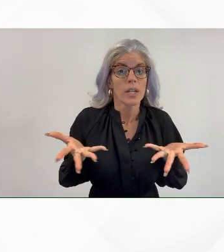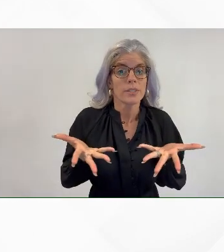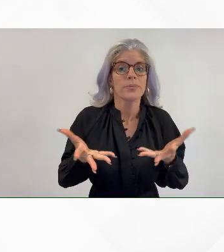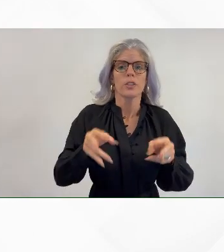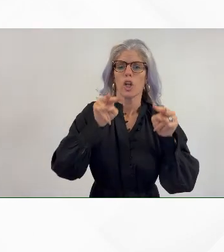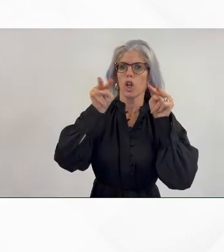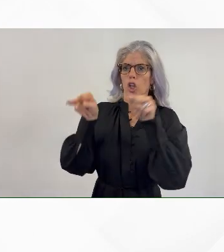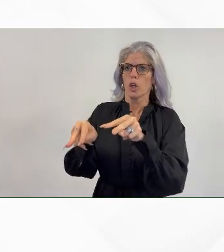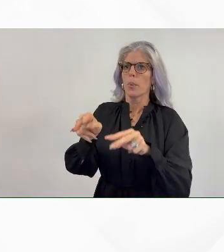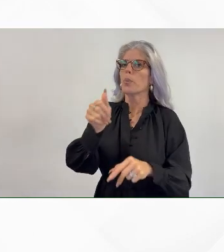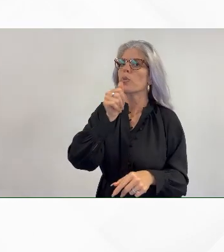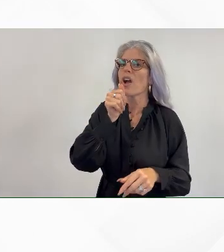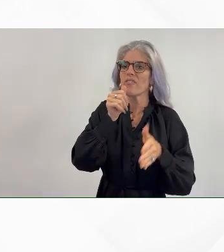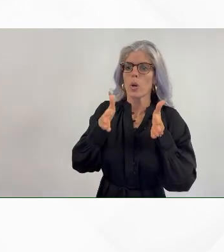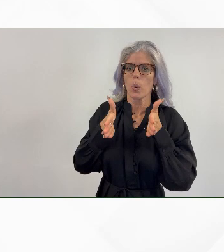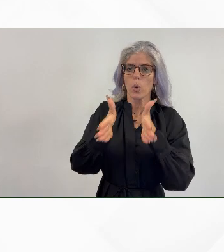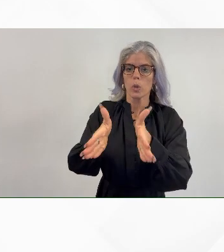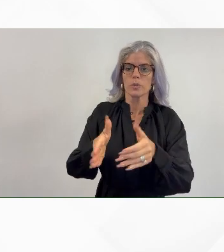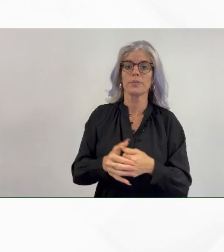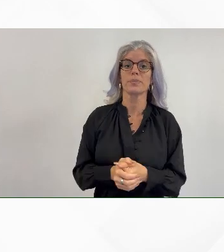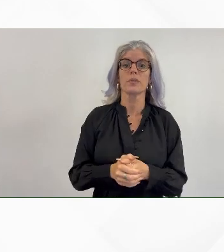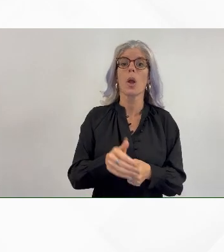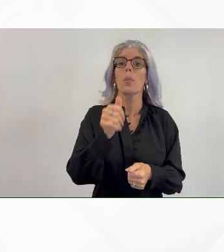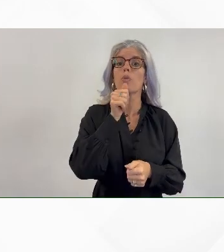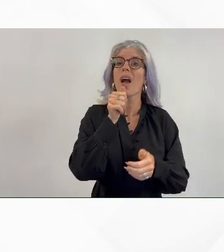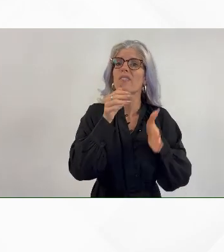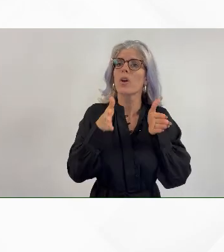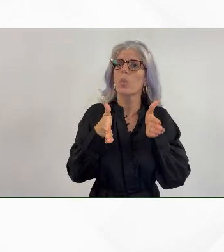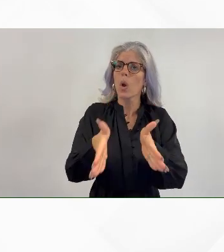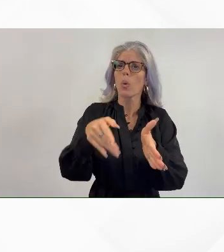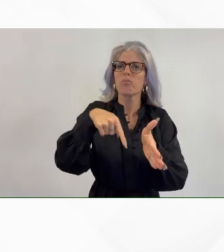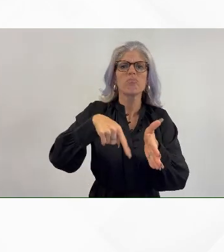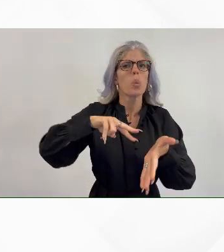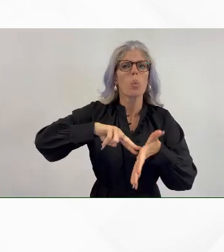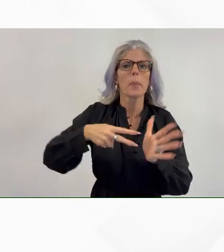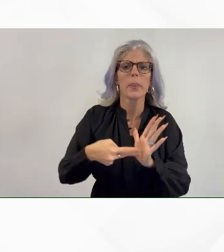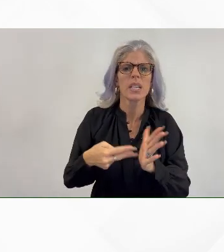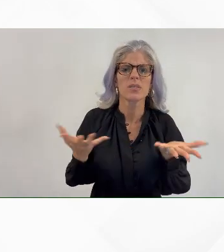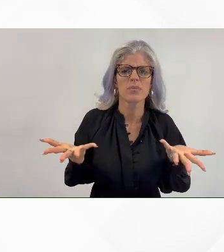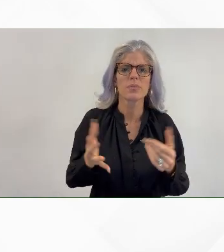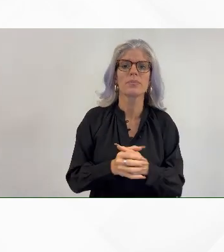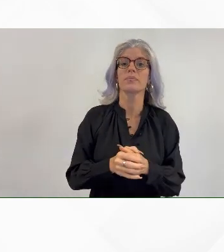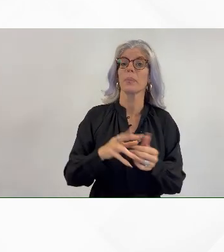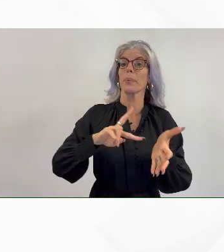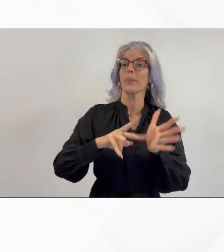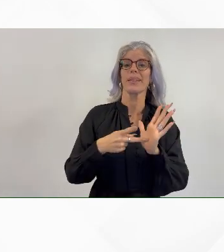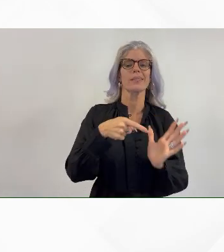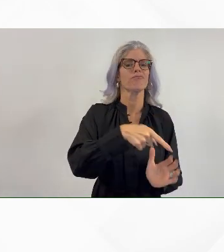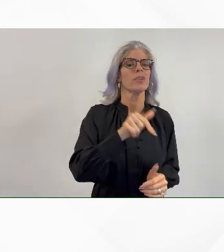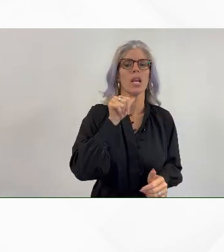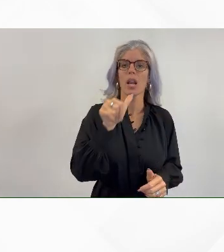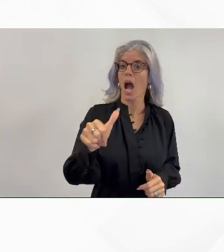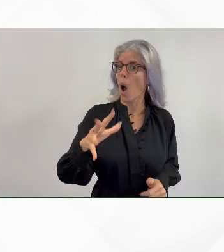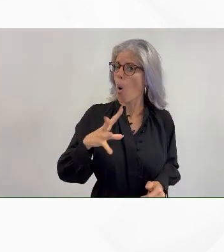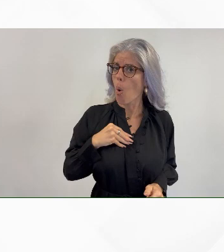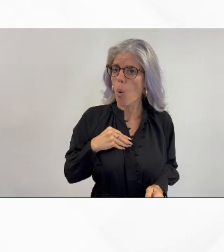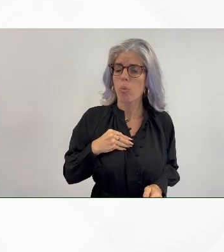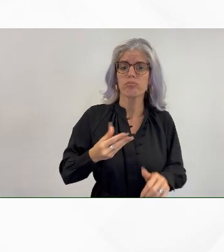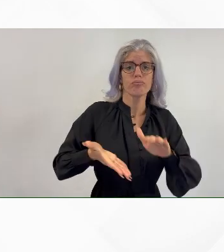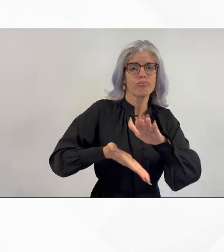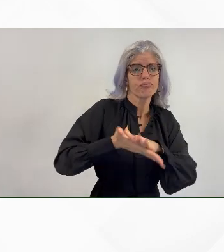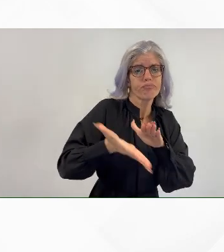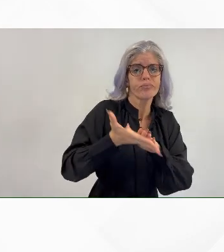Next, let's take a look at private roads. Private roads are those that are not owned, operated, or maintained